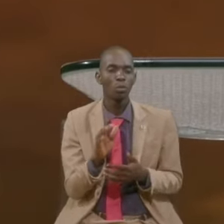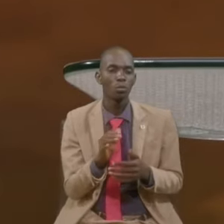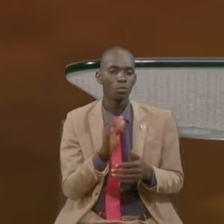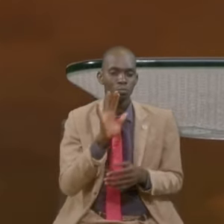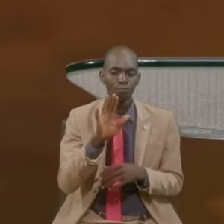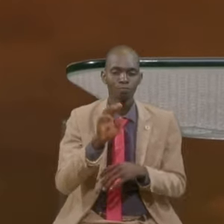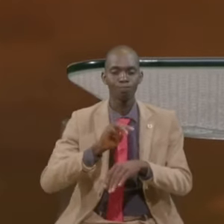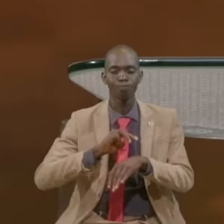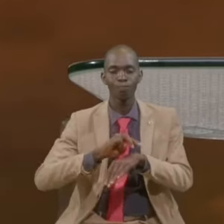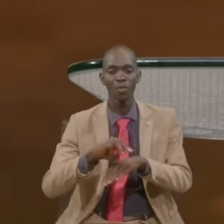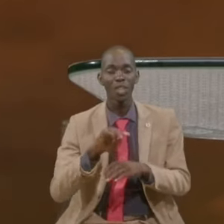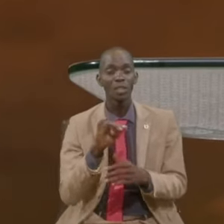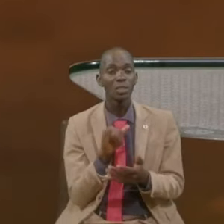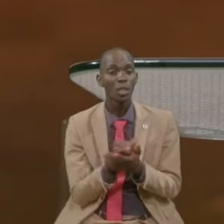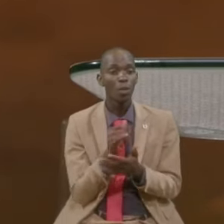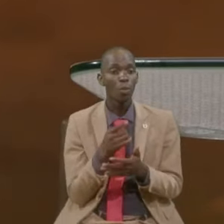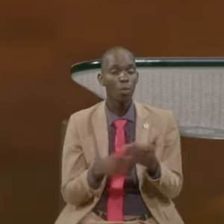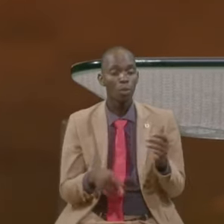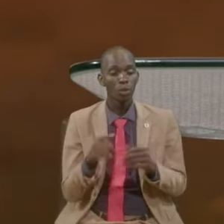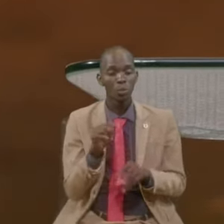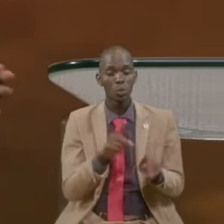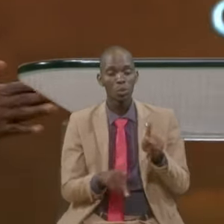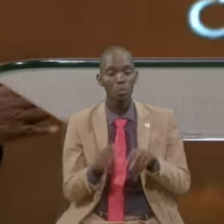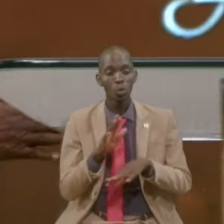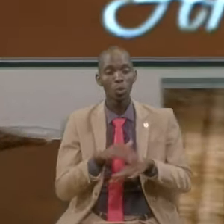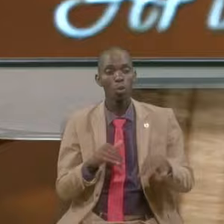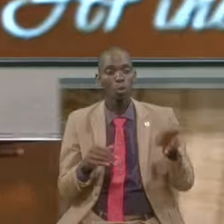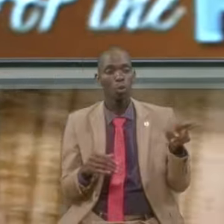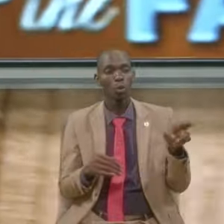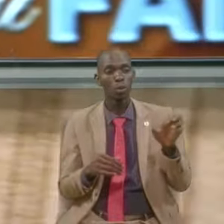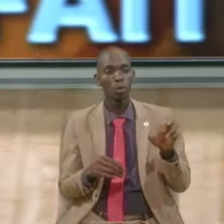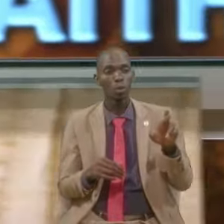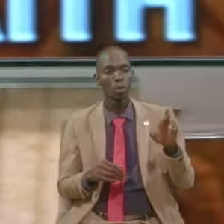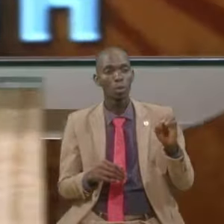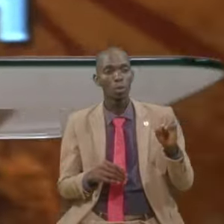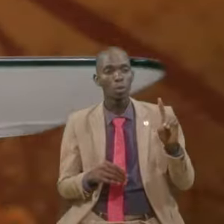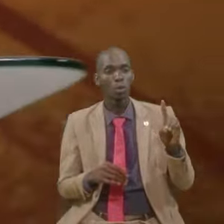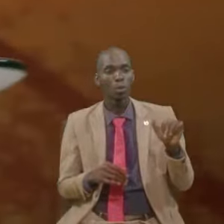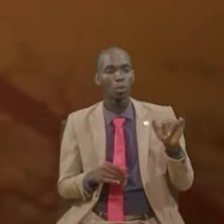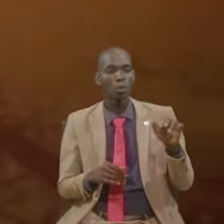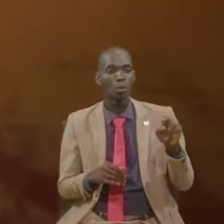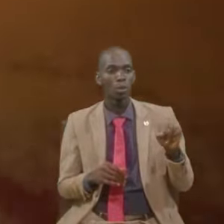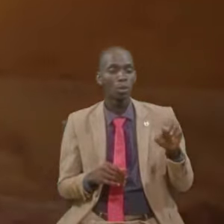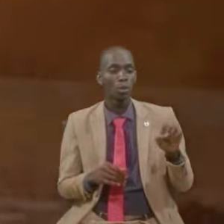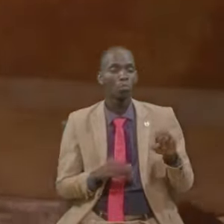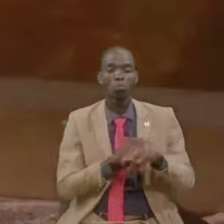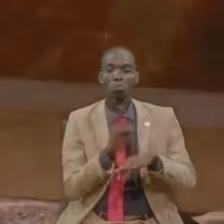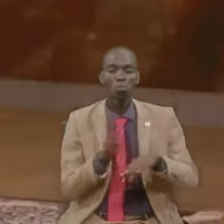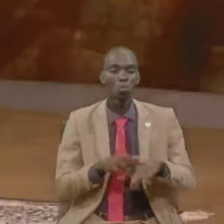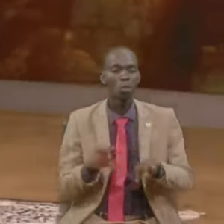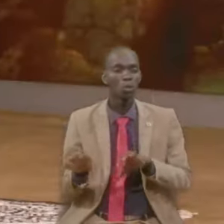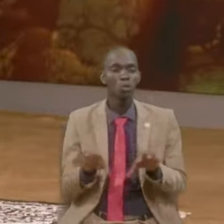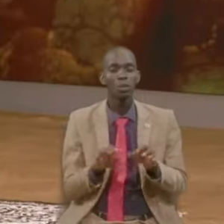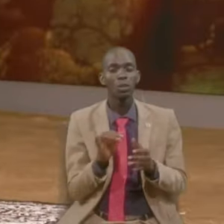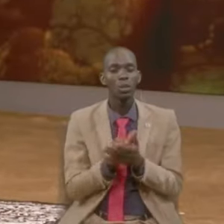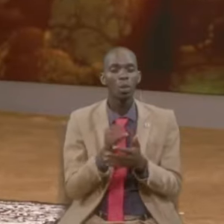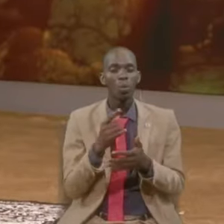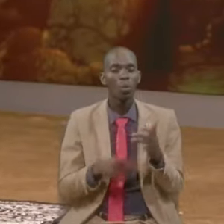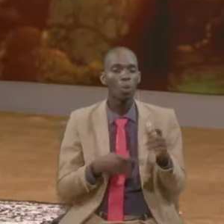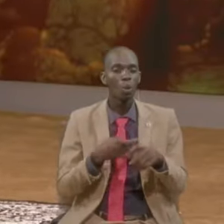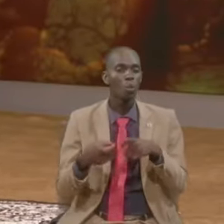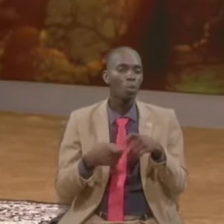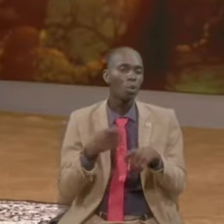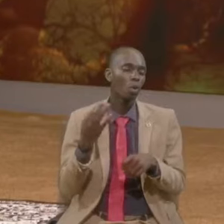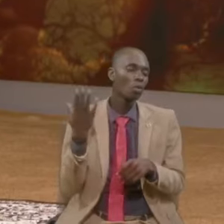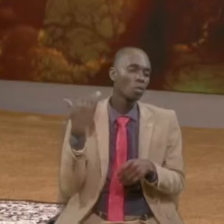what the Herodians did. And that's what the persecutors of those days and of today